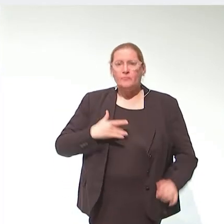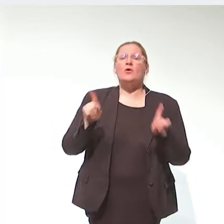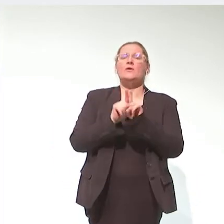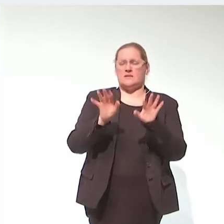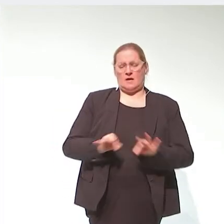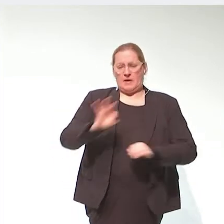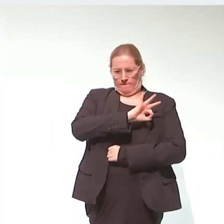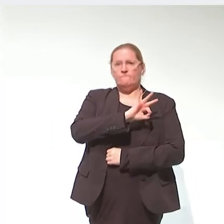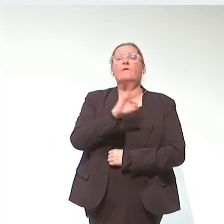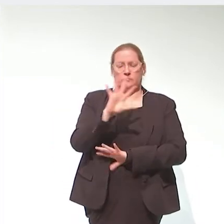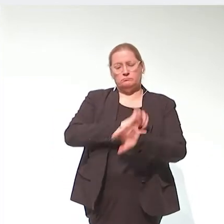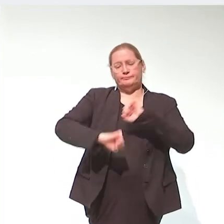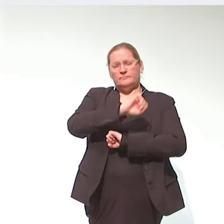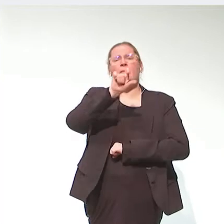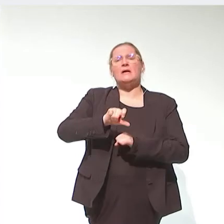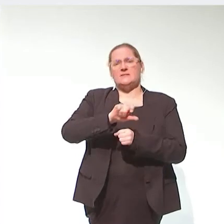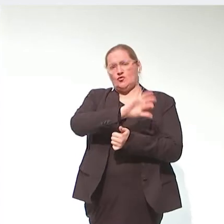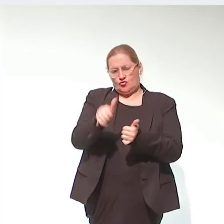practice exchanges in France.